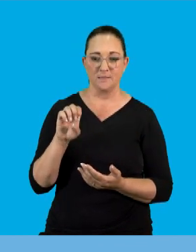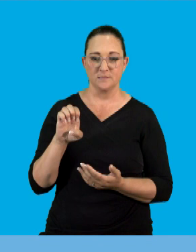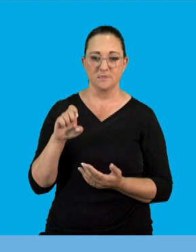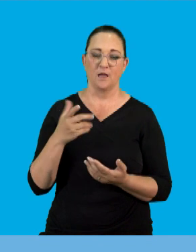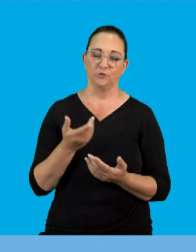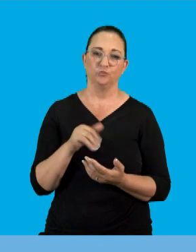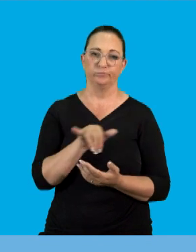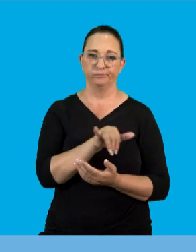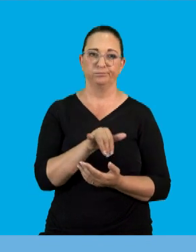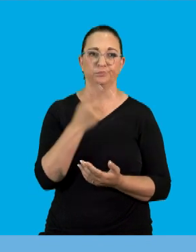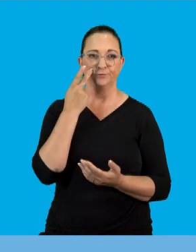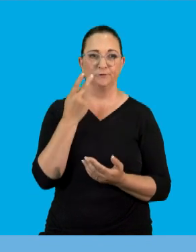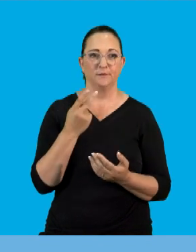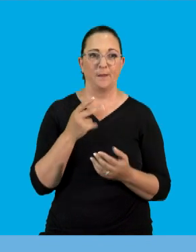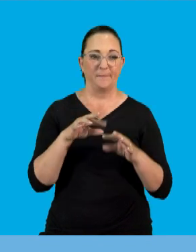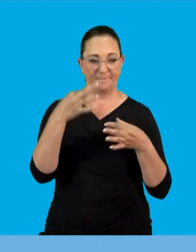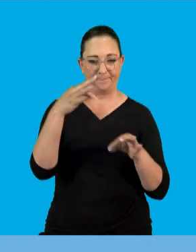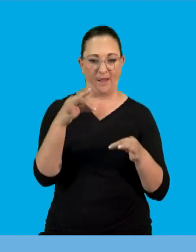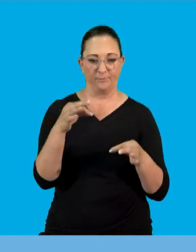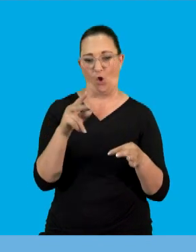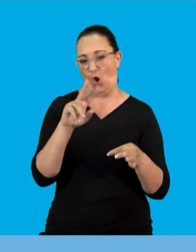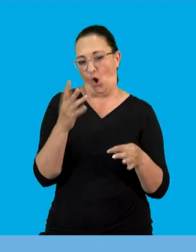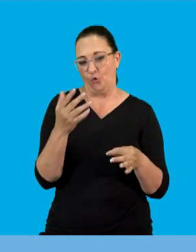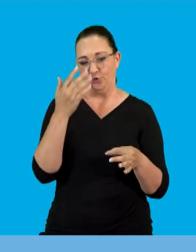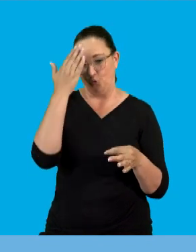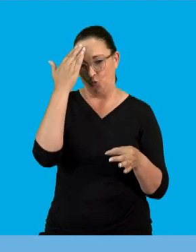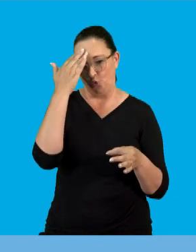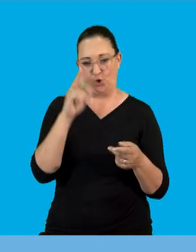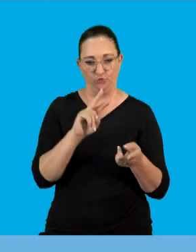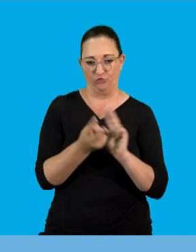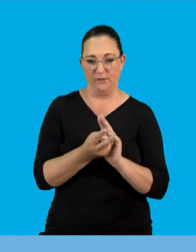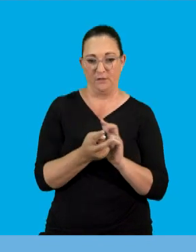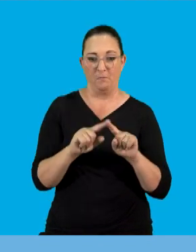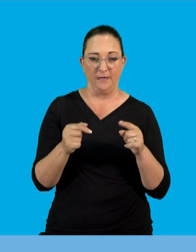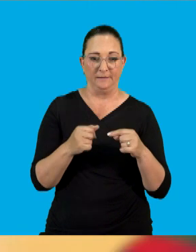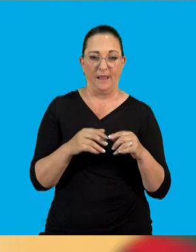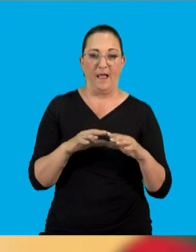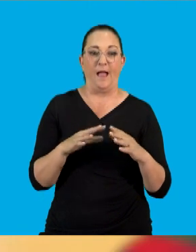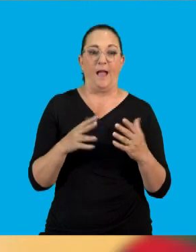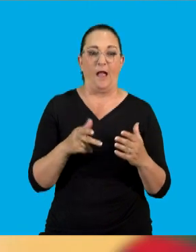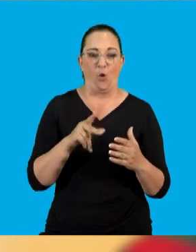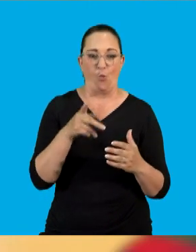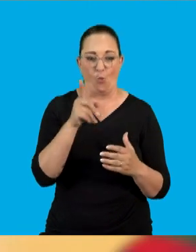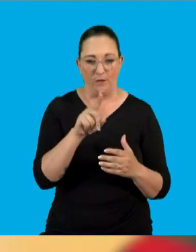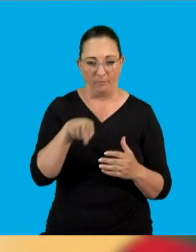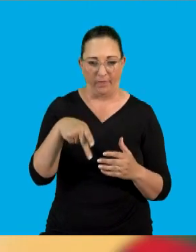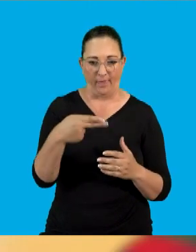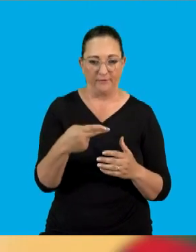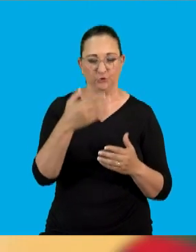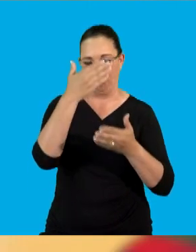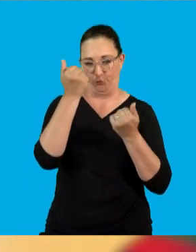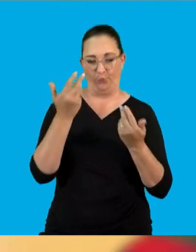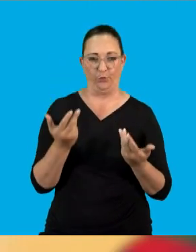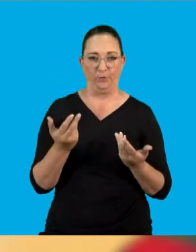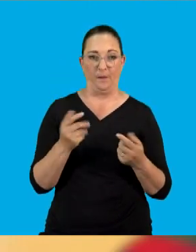the litmus paper, we're just going to observing the color change. We don't know how acidic it is. We just know that it's an acid or it is a